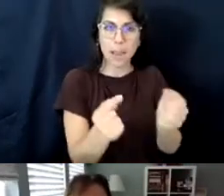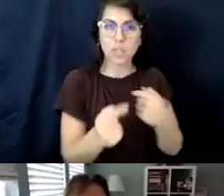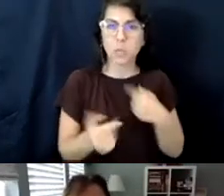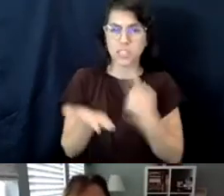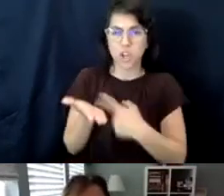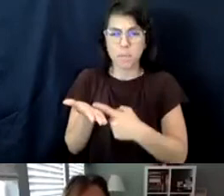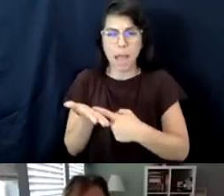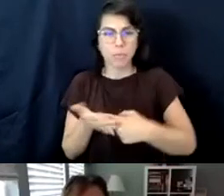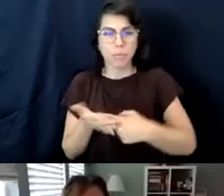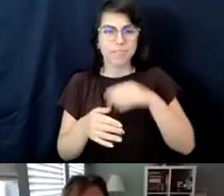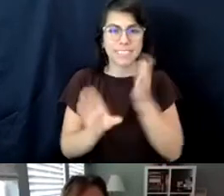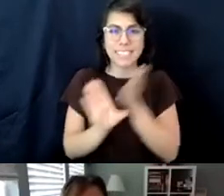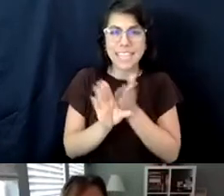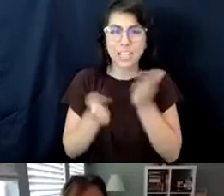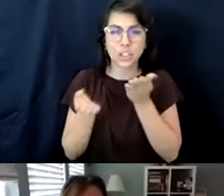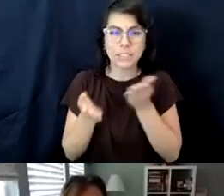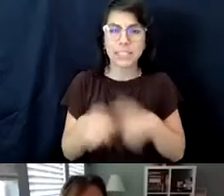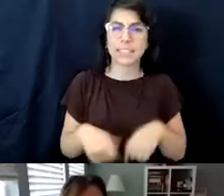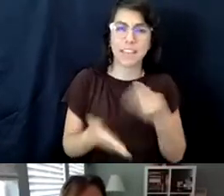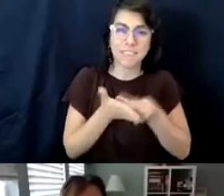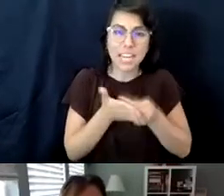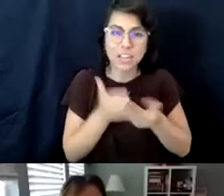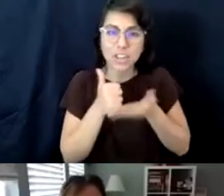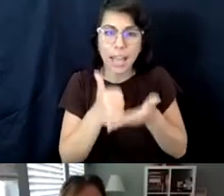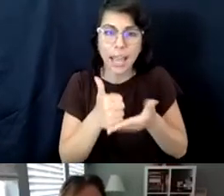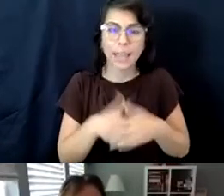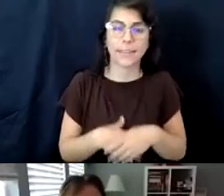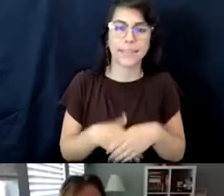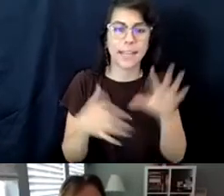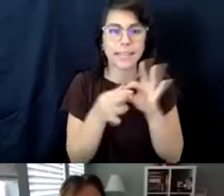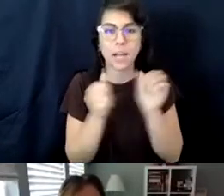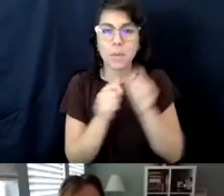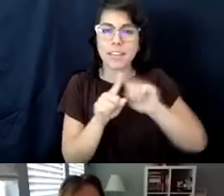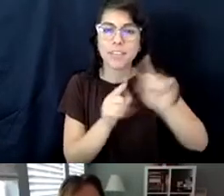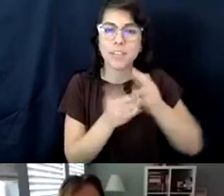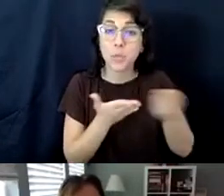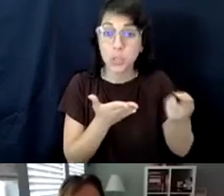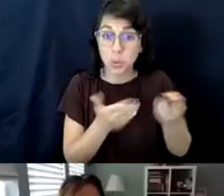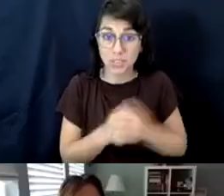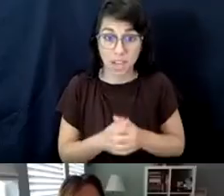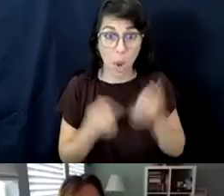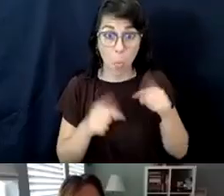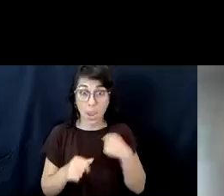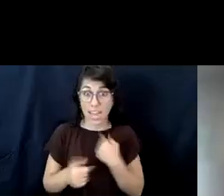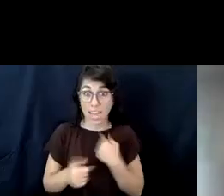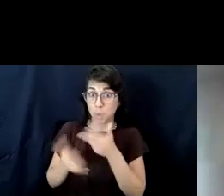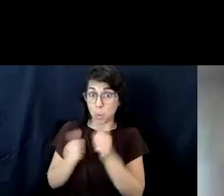aid, getting them connected to resources. When I've dealt with students that have been victims of violence,